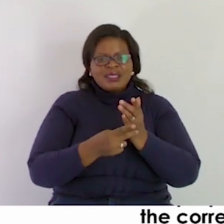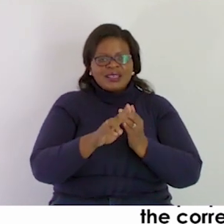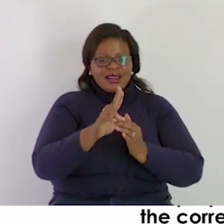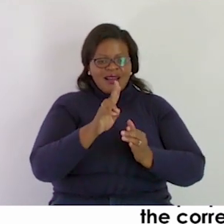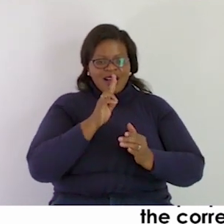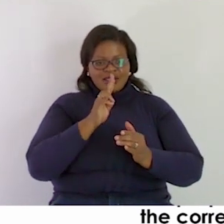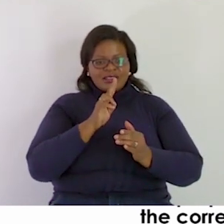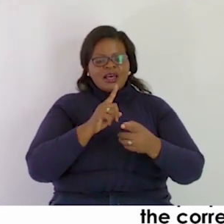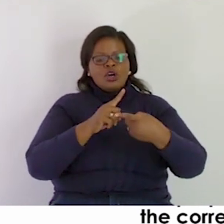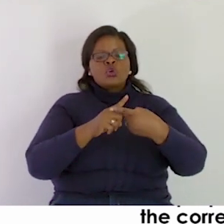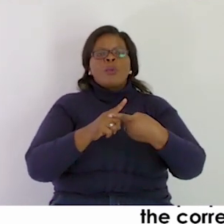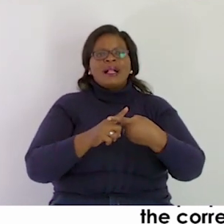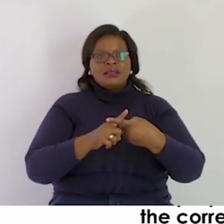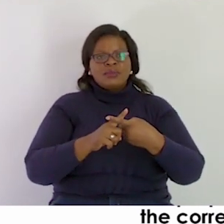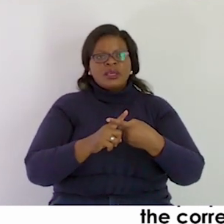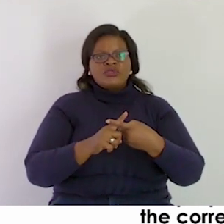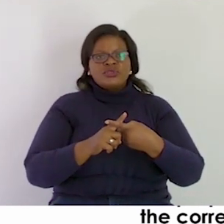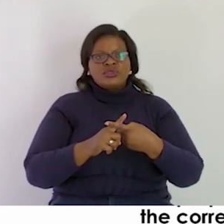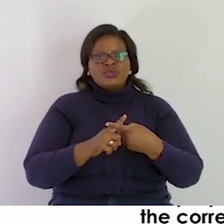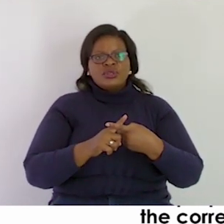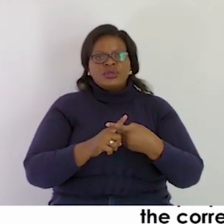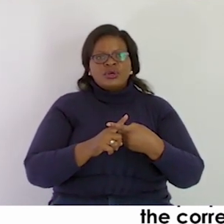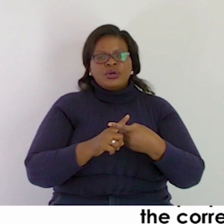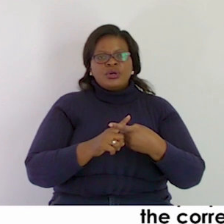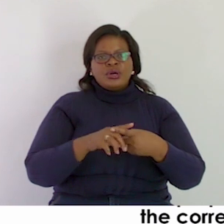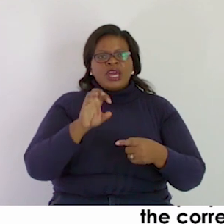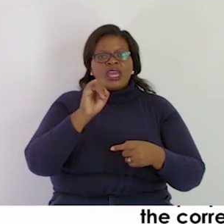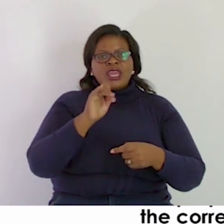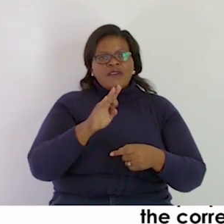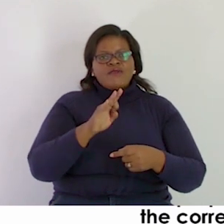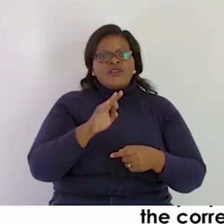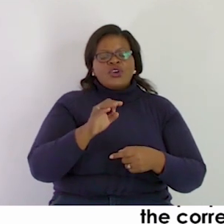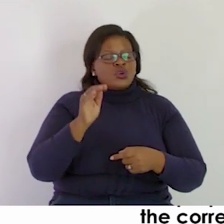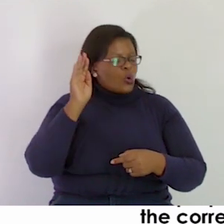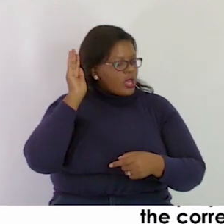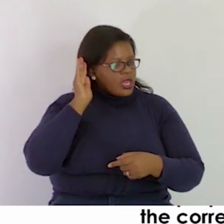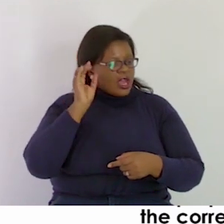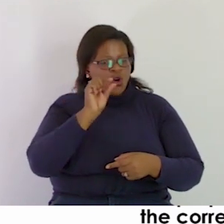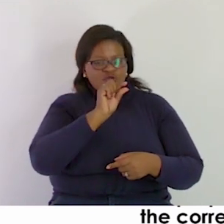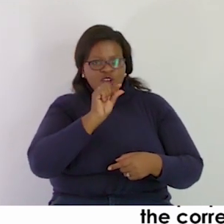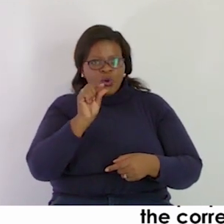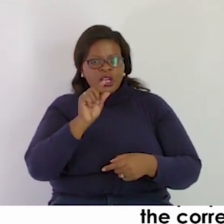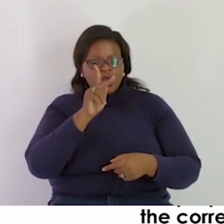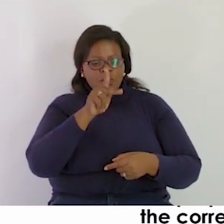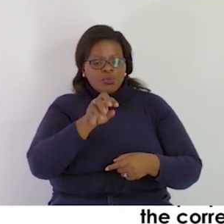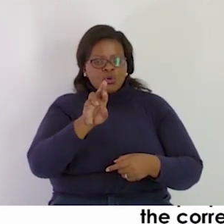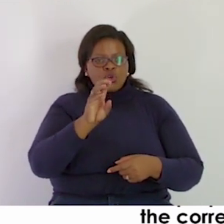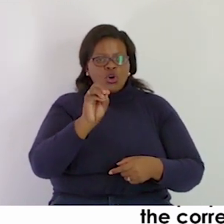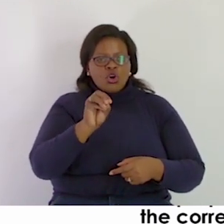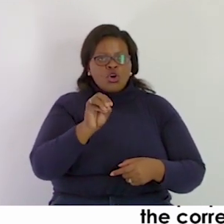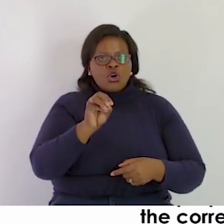I ask you to find the product, you need to multiply, meaning product is an answer